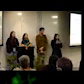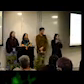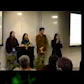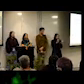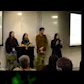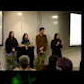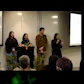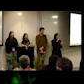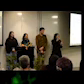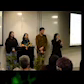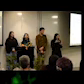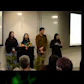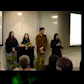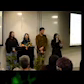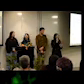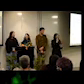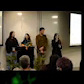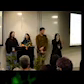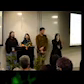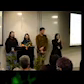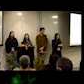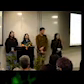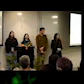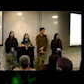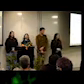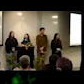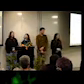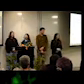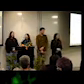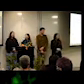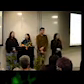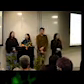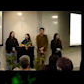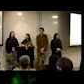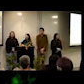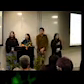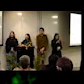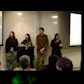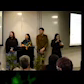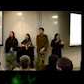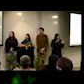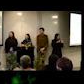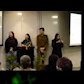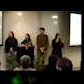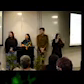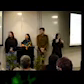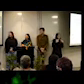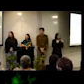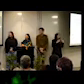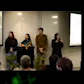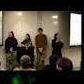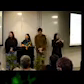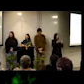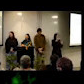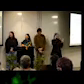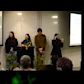what if people are born deaf or blind? Is that an issue in That's- regards to dementia? A